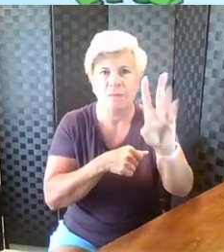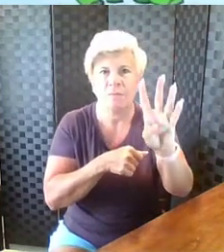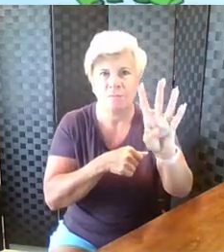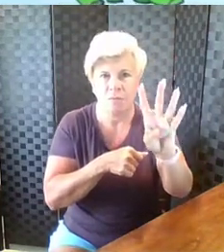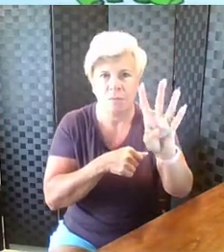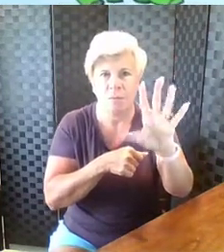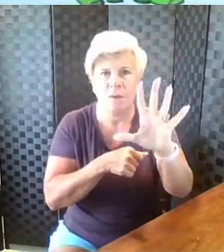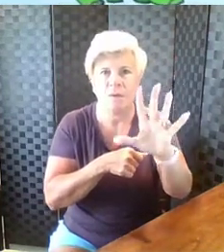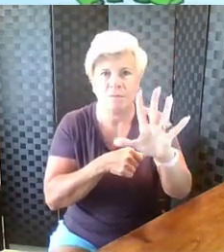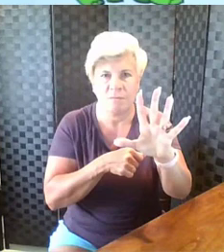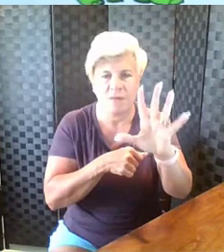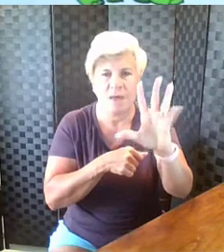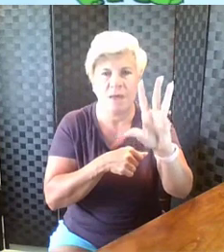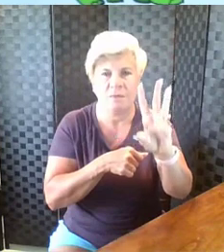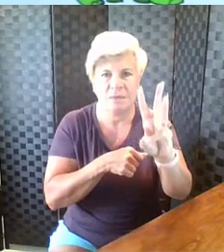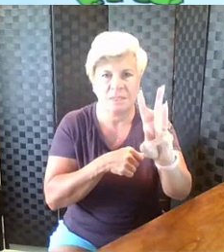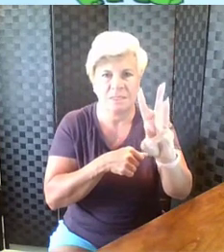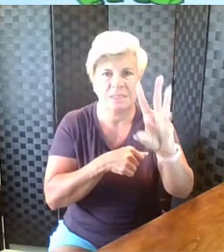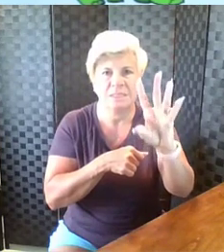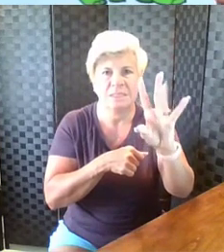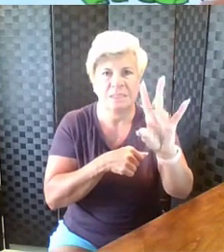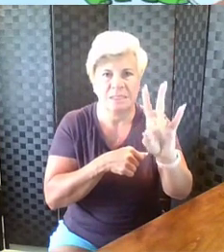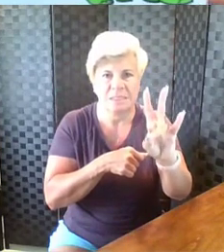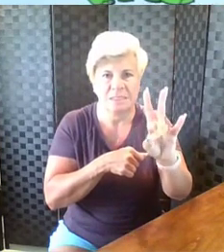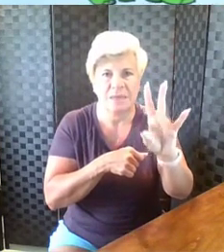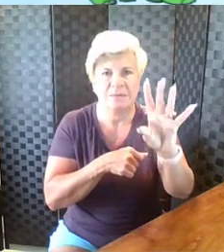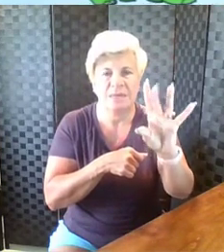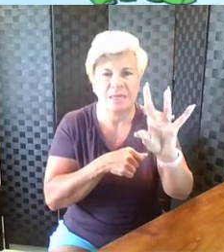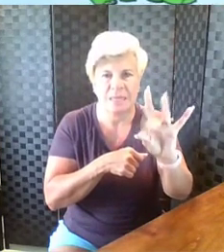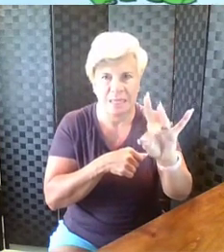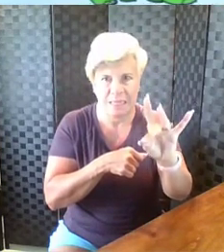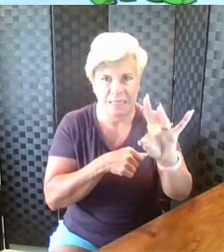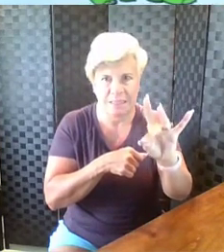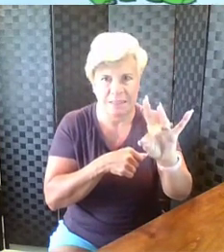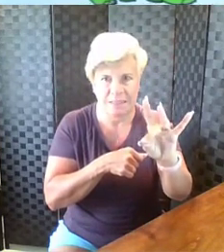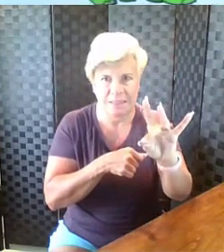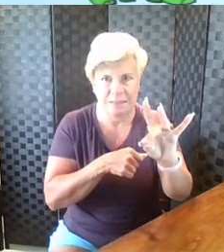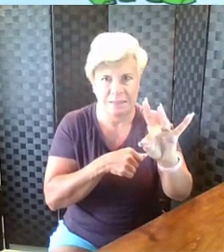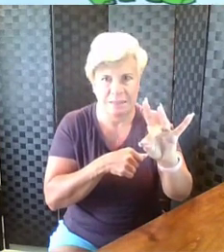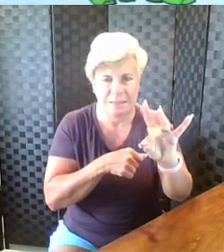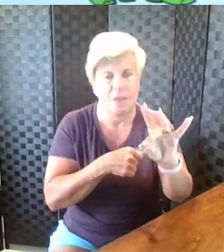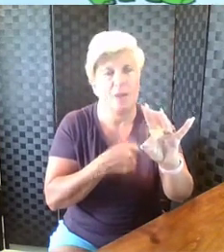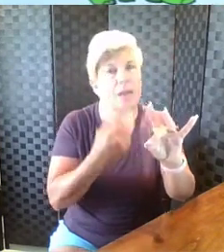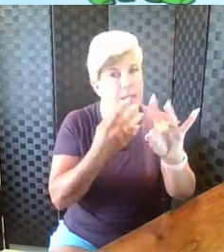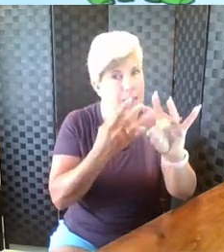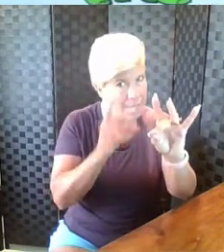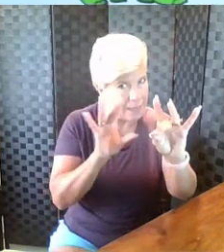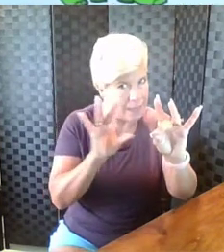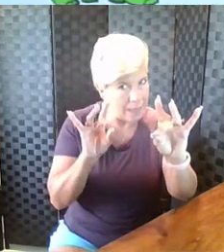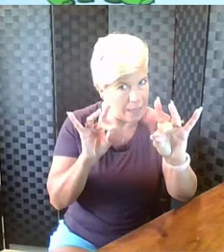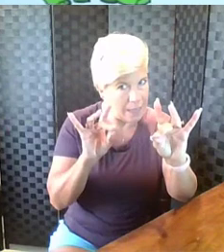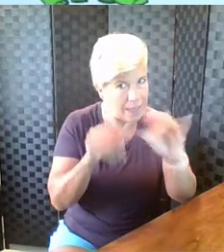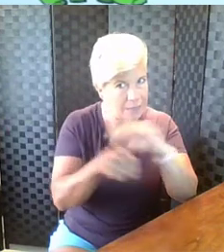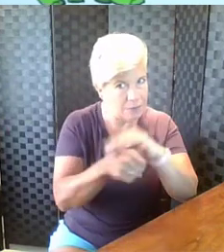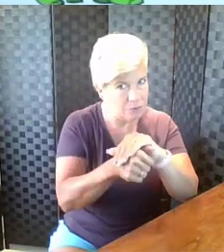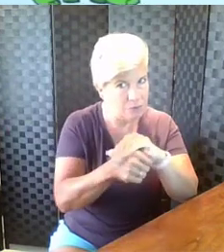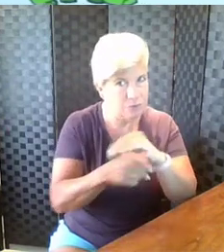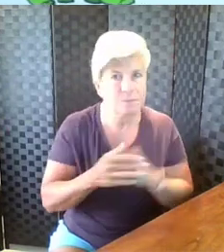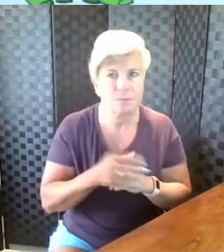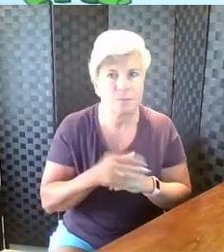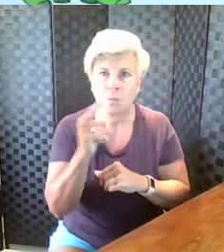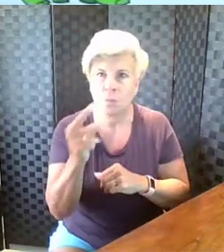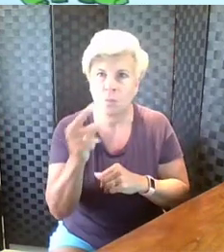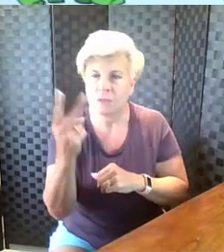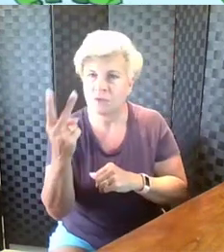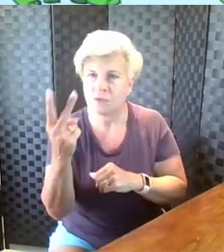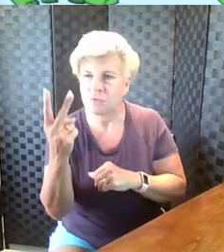3, 4, 5, 6, 7, 8. So we have 8 turtles. Let's try the fish.